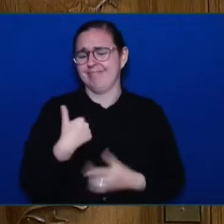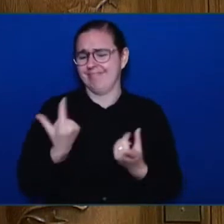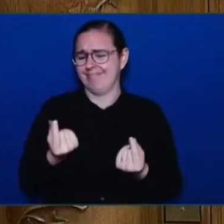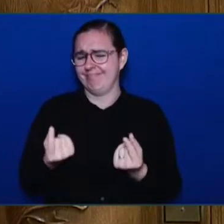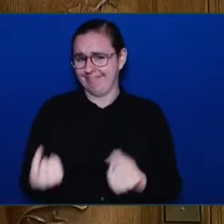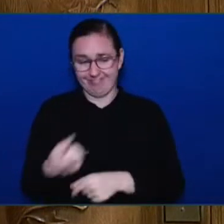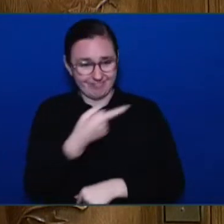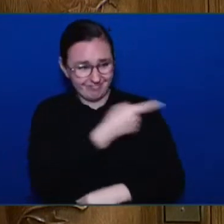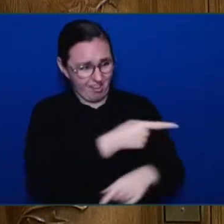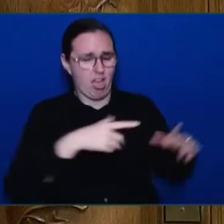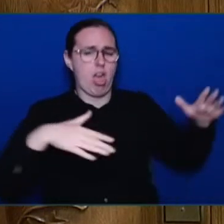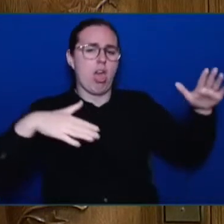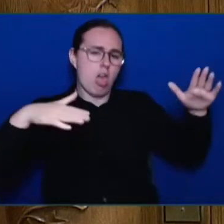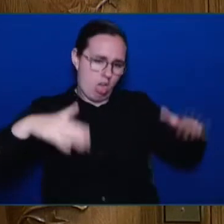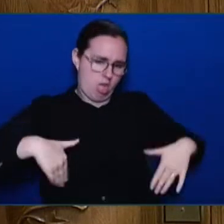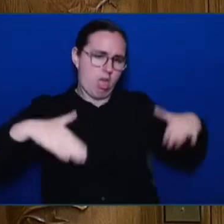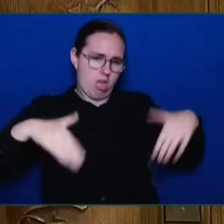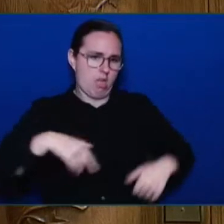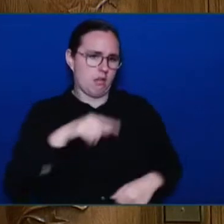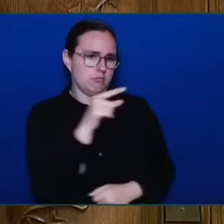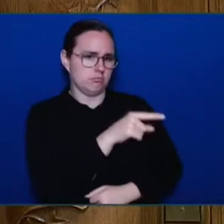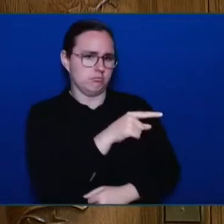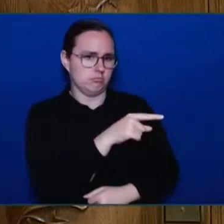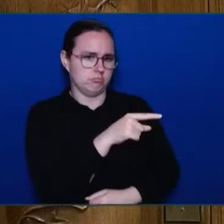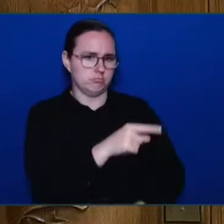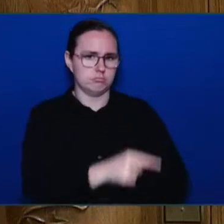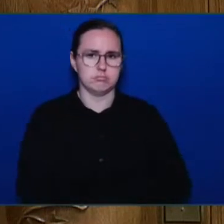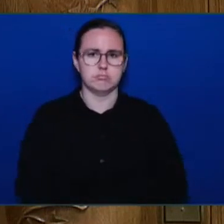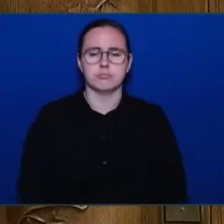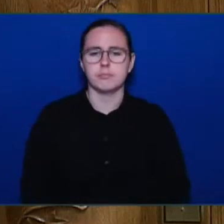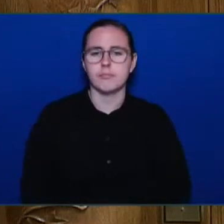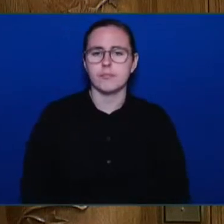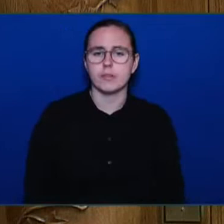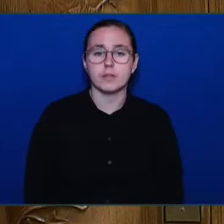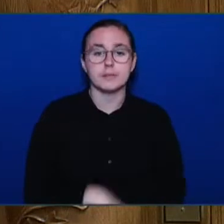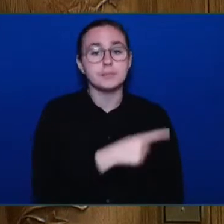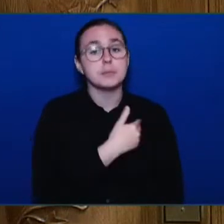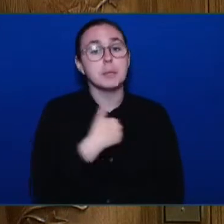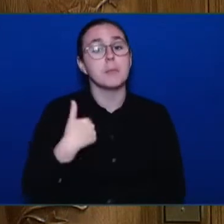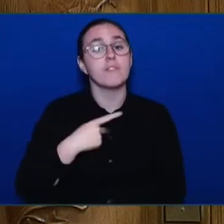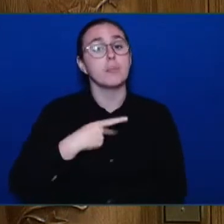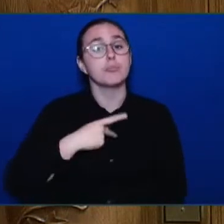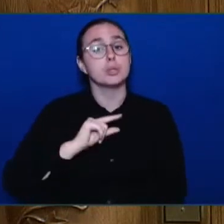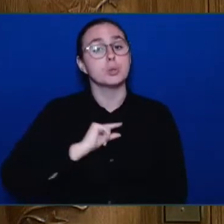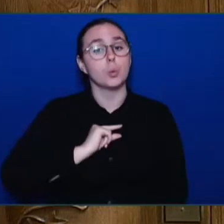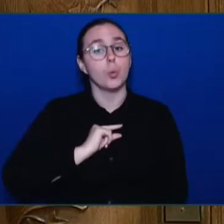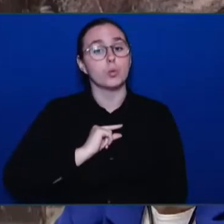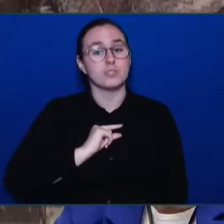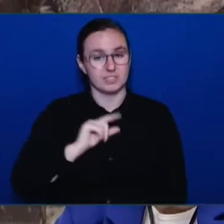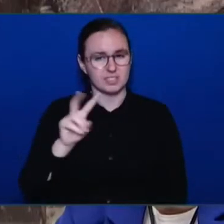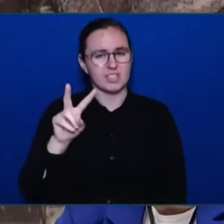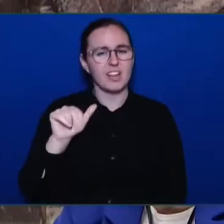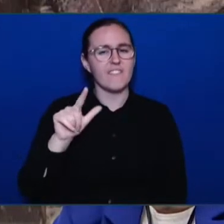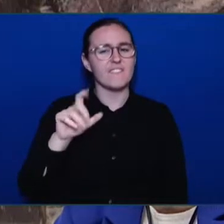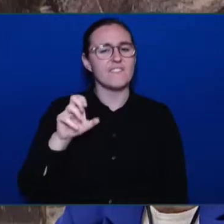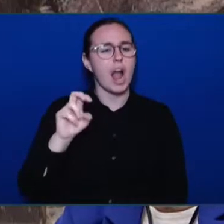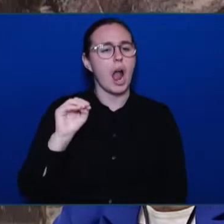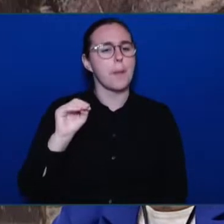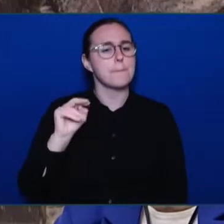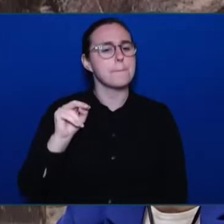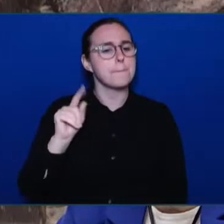Member for Prince George, Valemount. Well, again, we have an example of NDP math by this